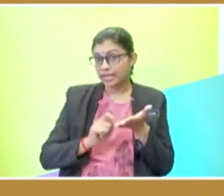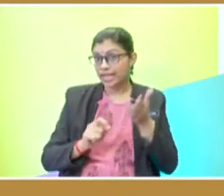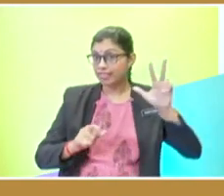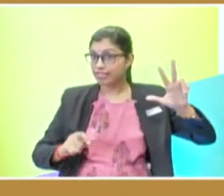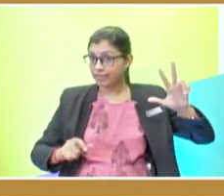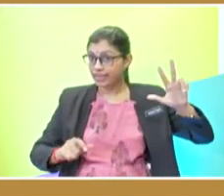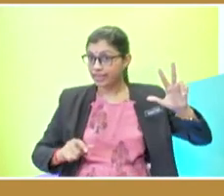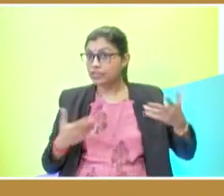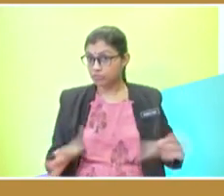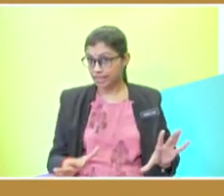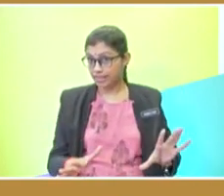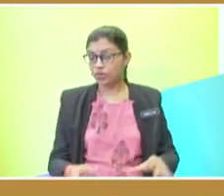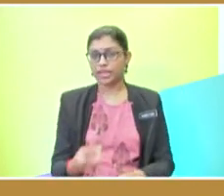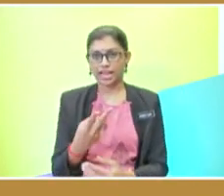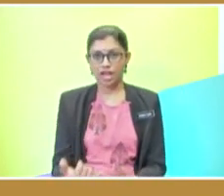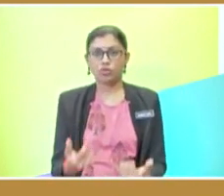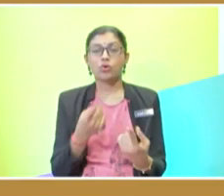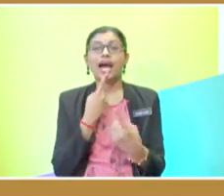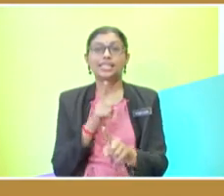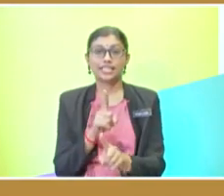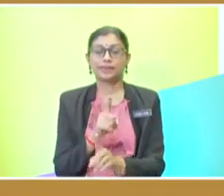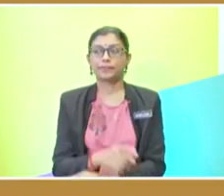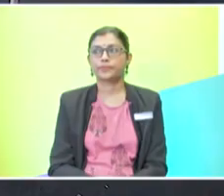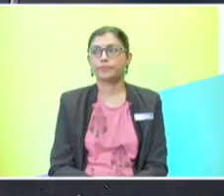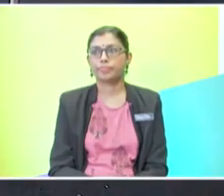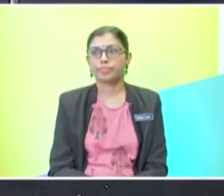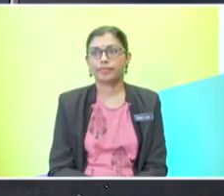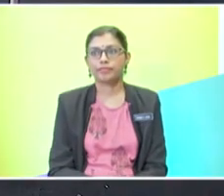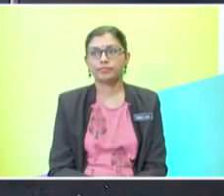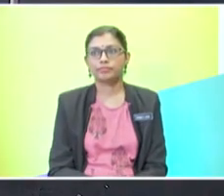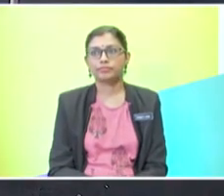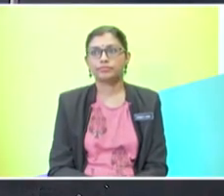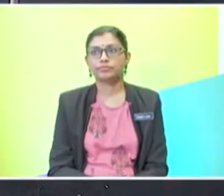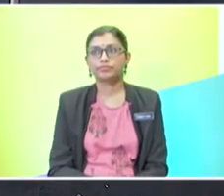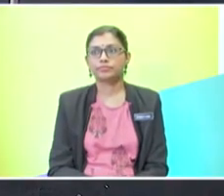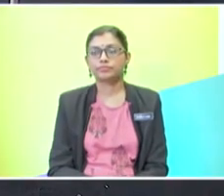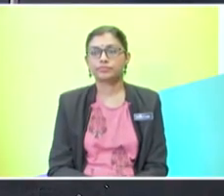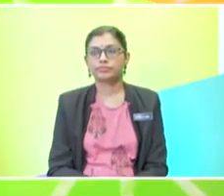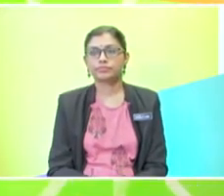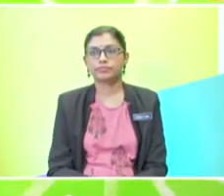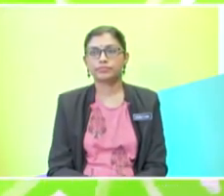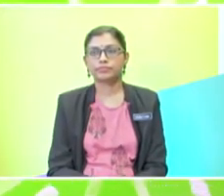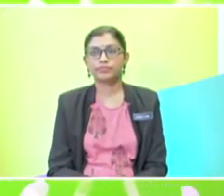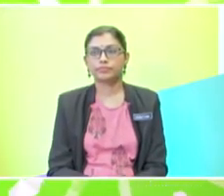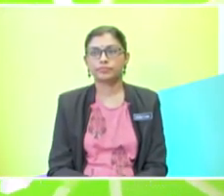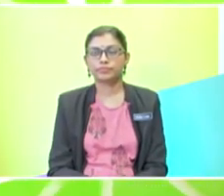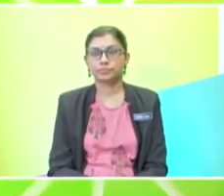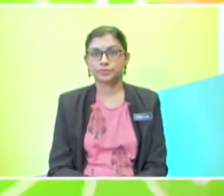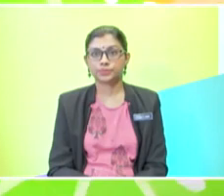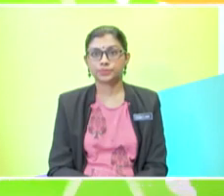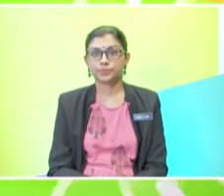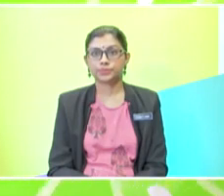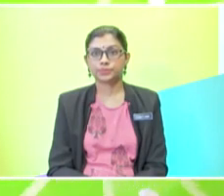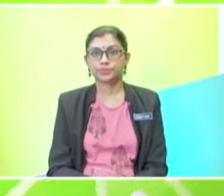my question. Okay, now let's have Adik Falah. Okay, Falah. Okay,